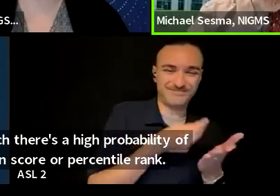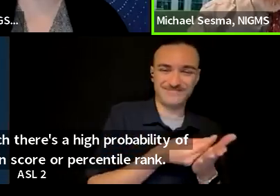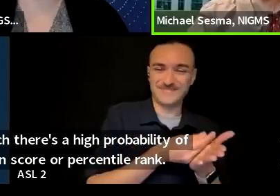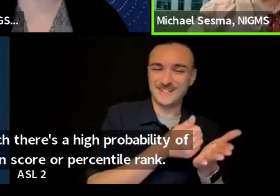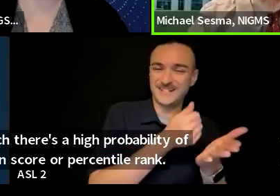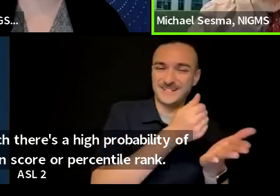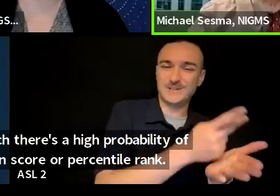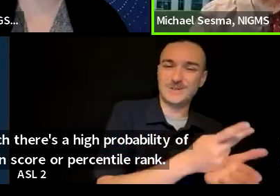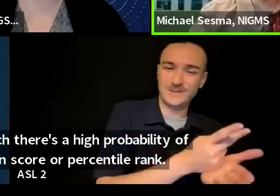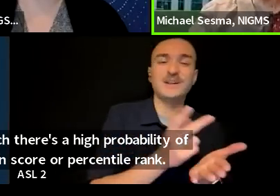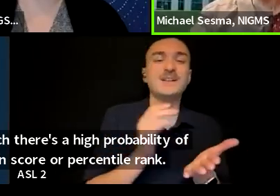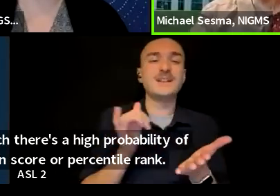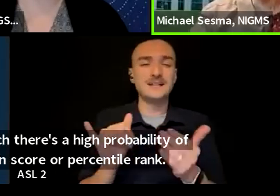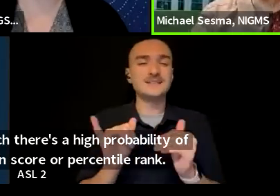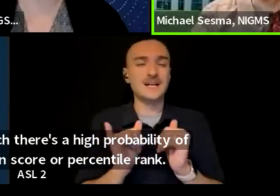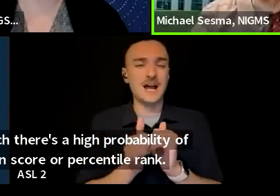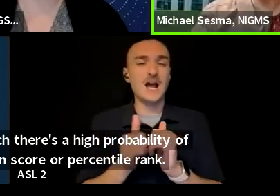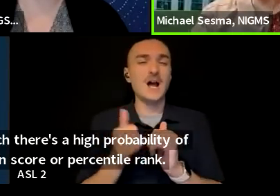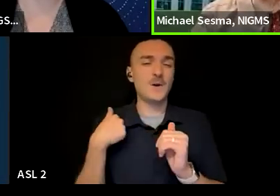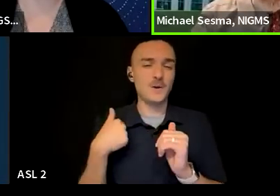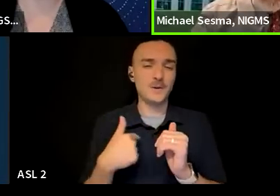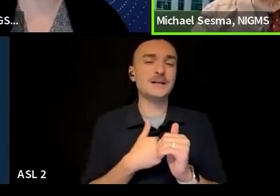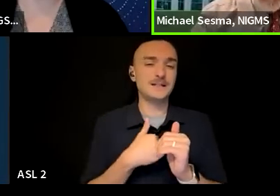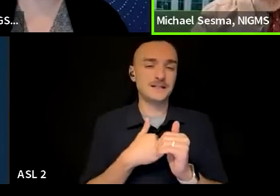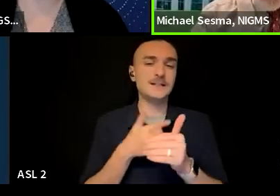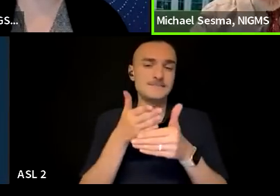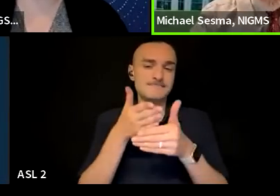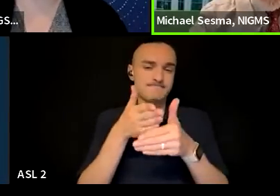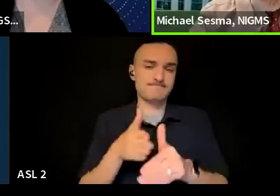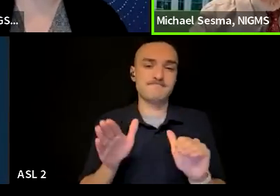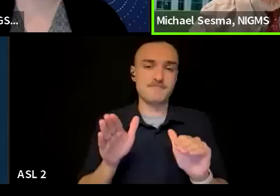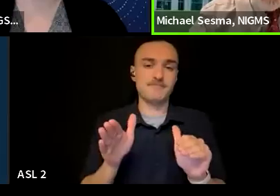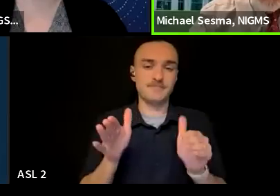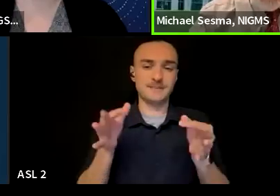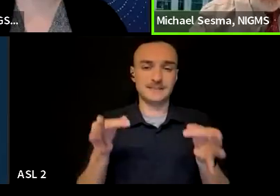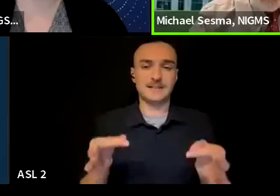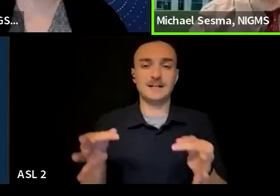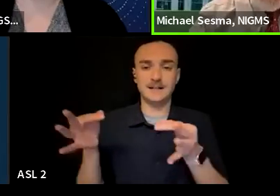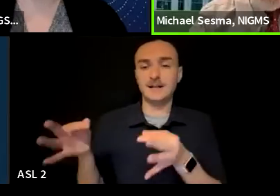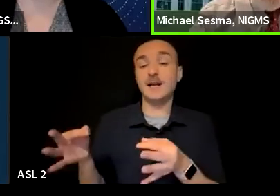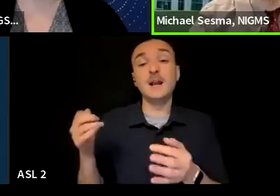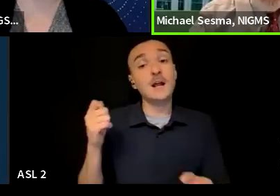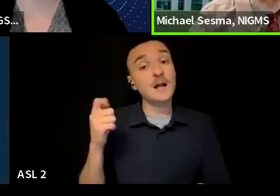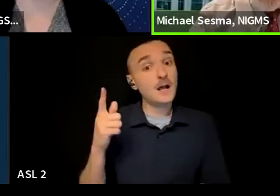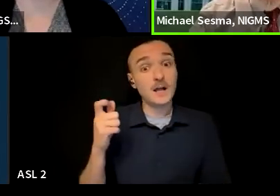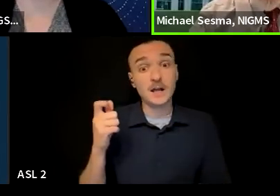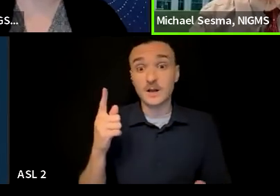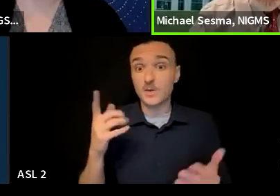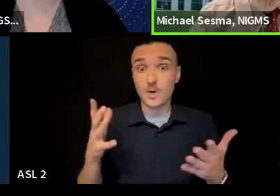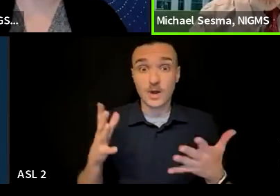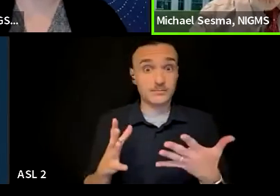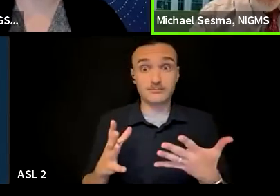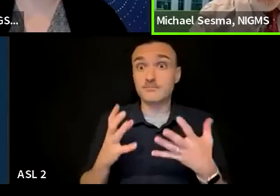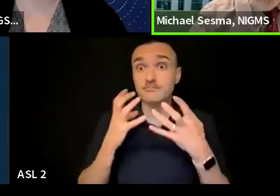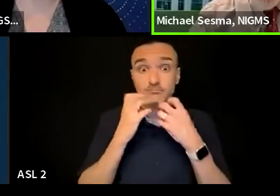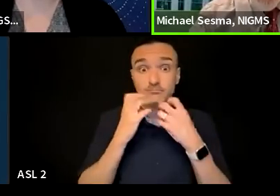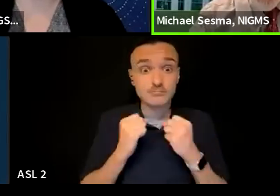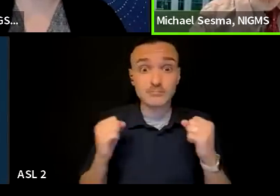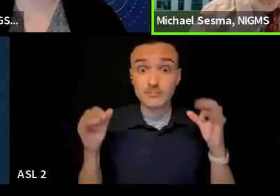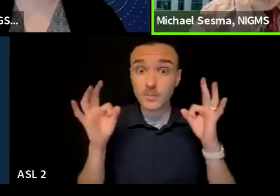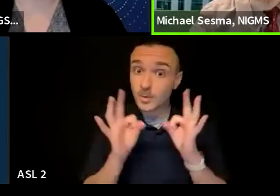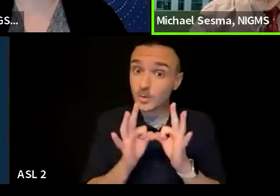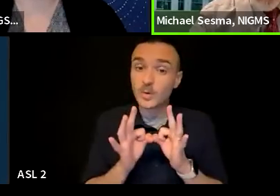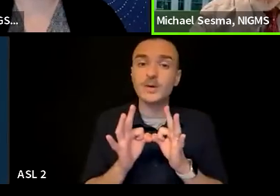kind of how we make those decisions. But the most important thing, and this is why understanding what